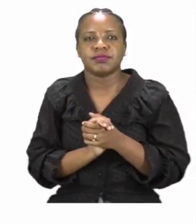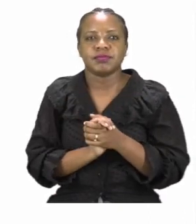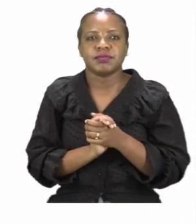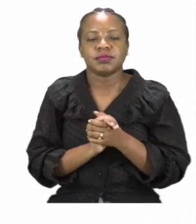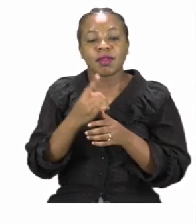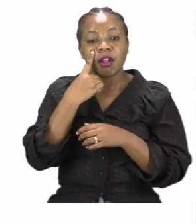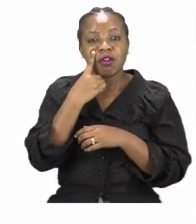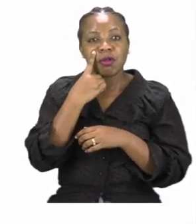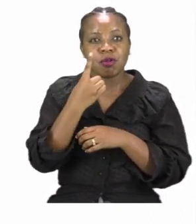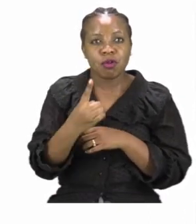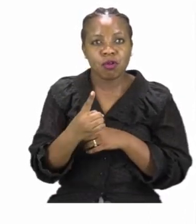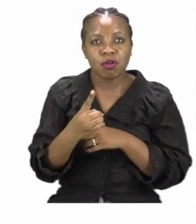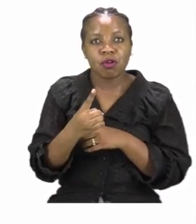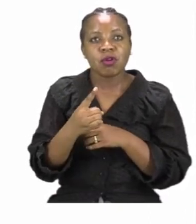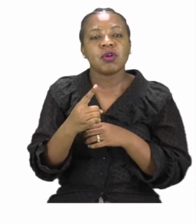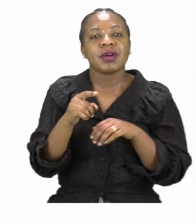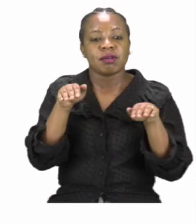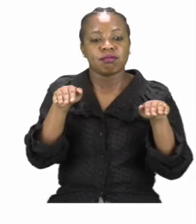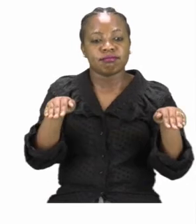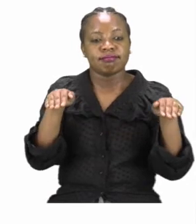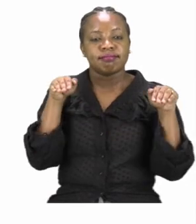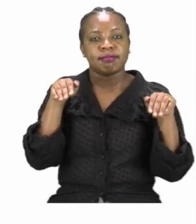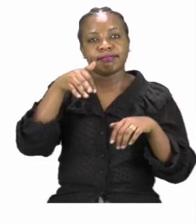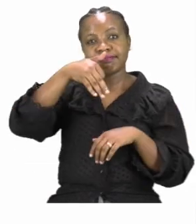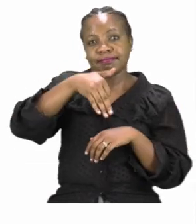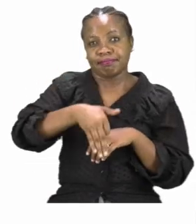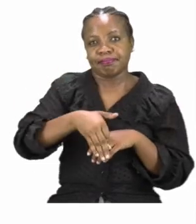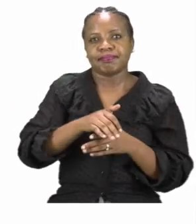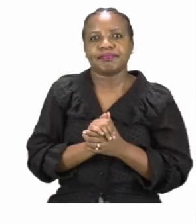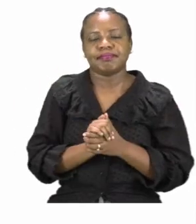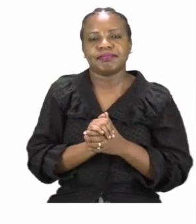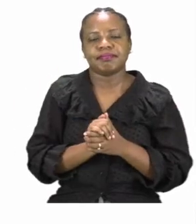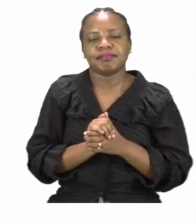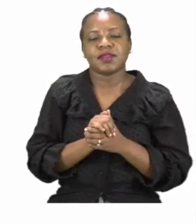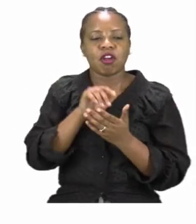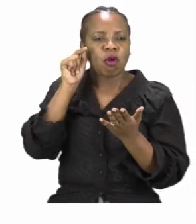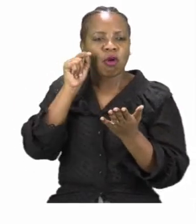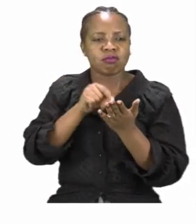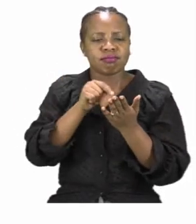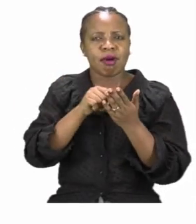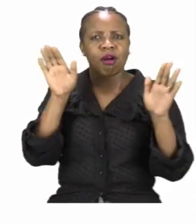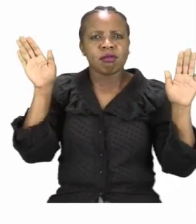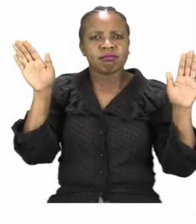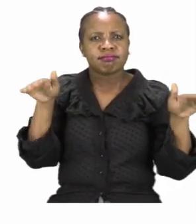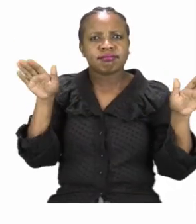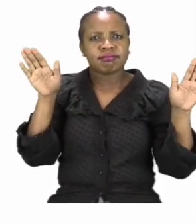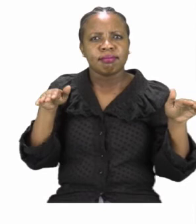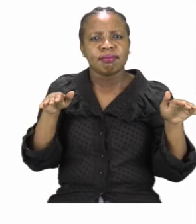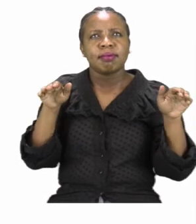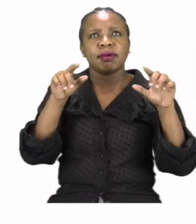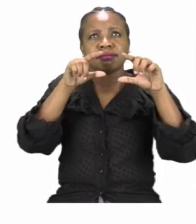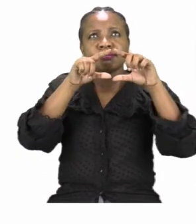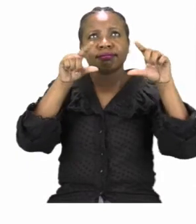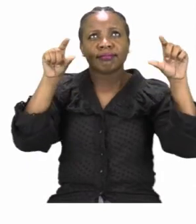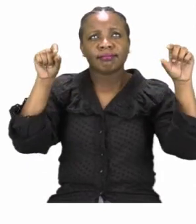Look at the coat of arms. The fish eagle is on the